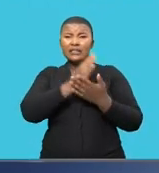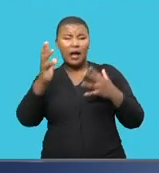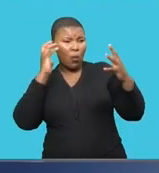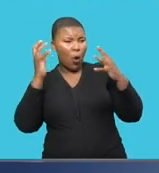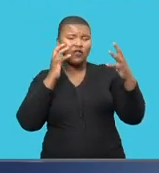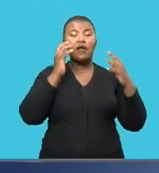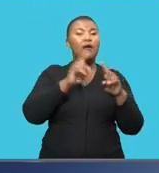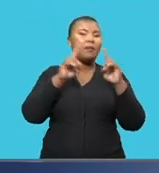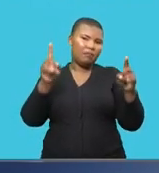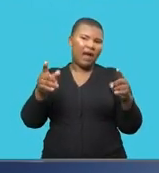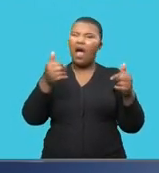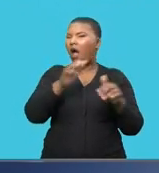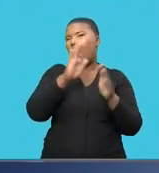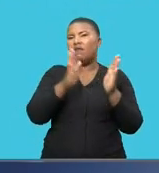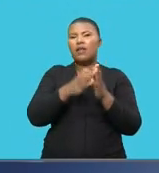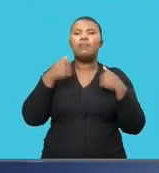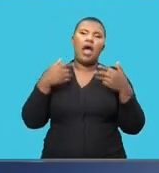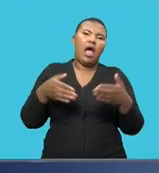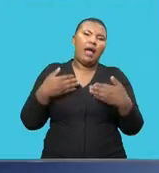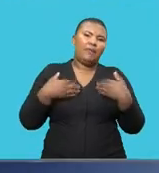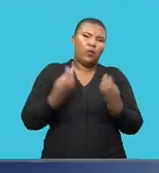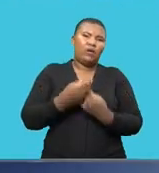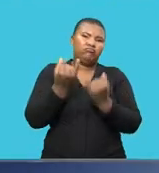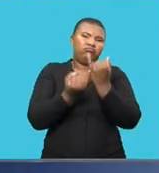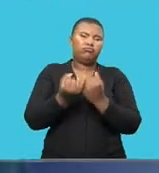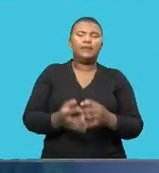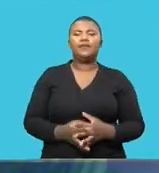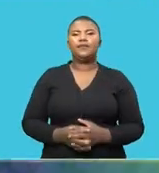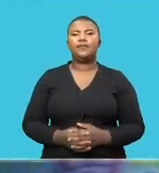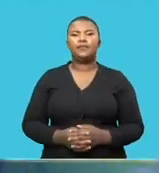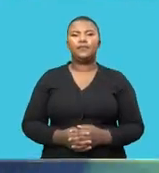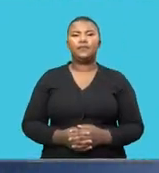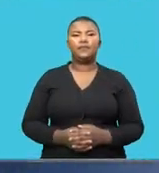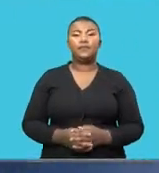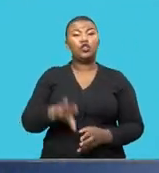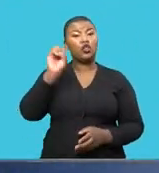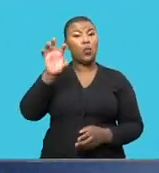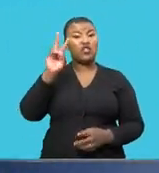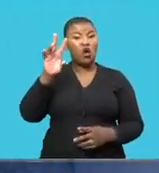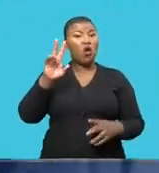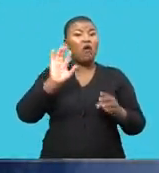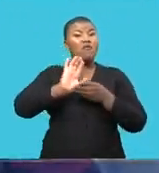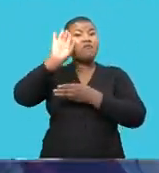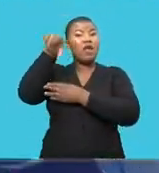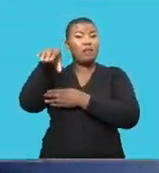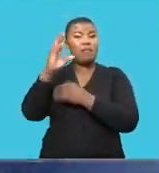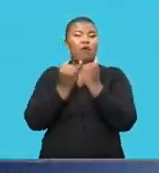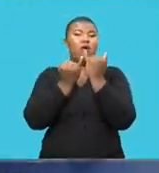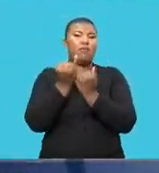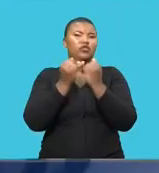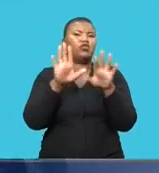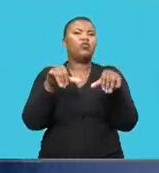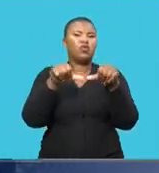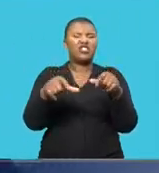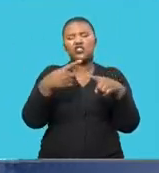there. But all in all, I was very much impressed with the win. Soweto Netball League will continue to play their